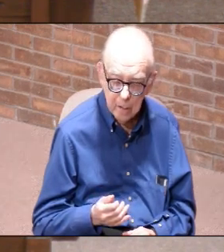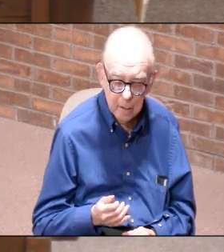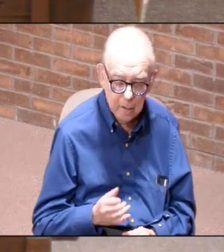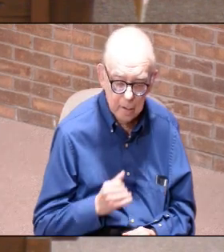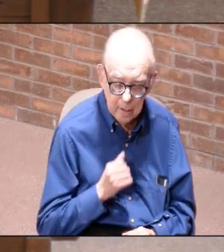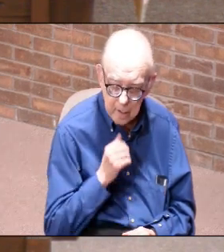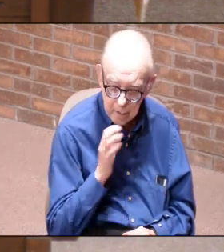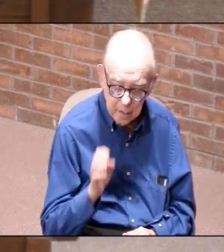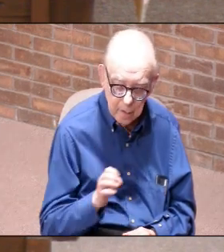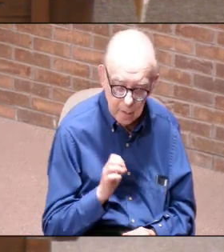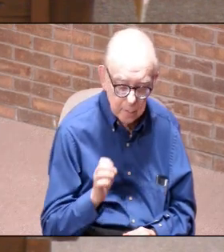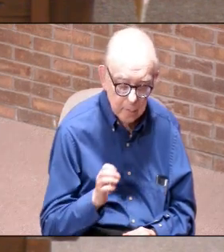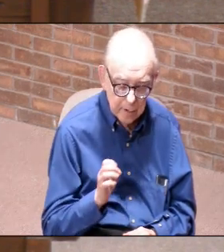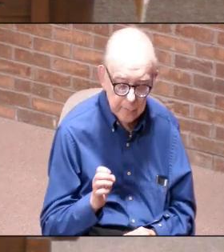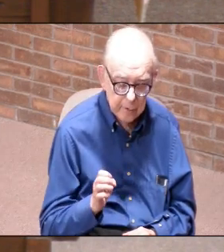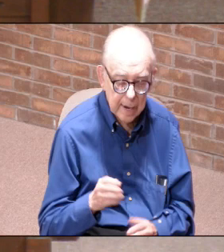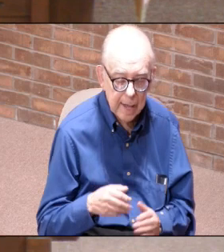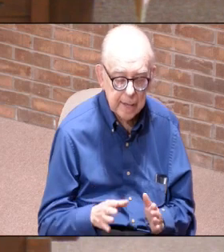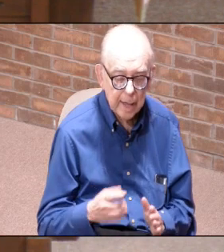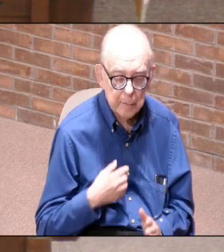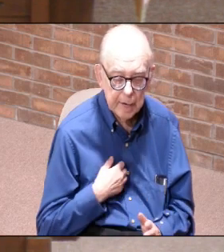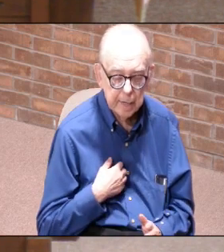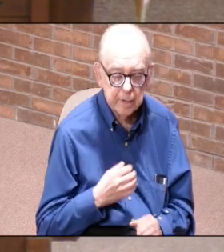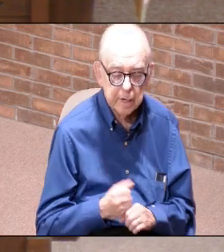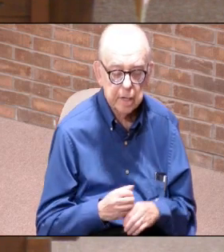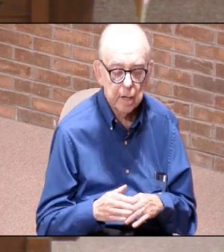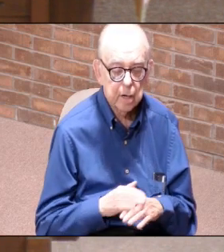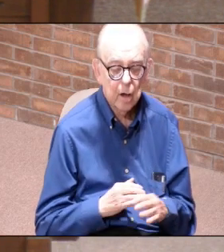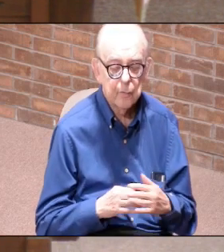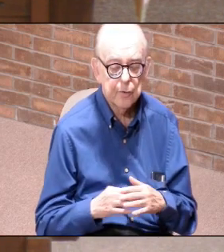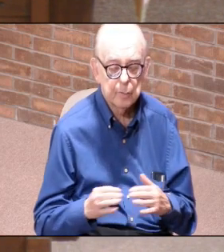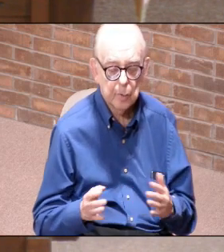don't ever let me get comfortable.